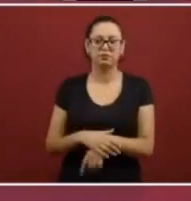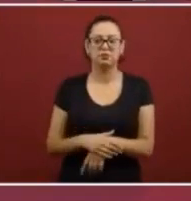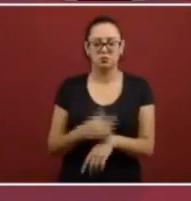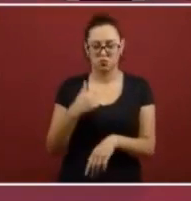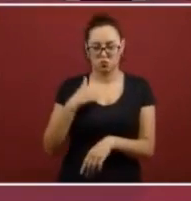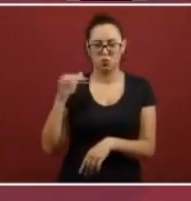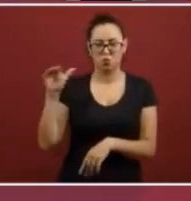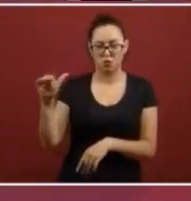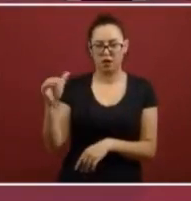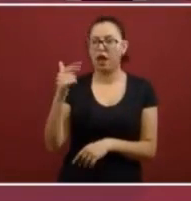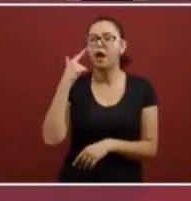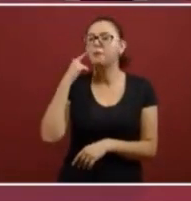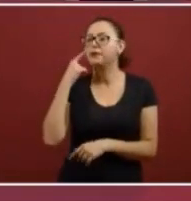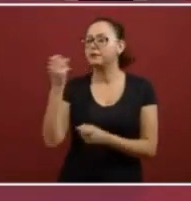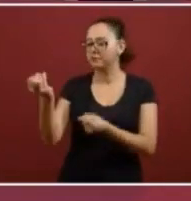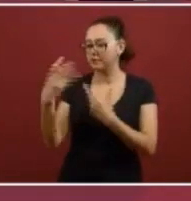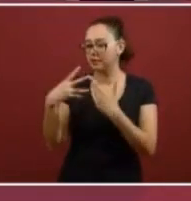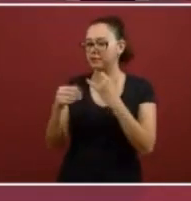que me informen